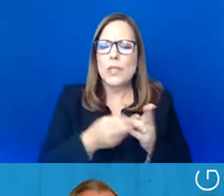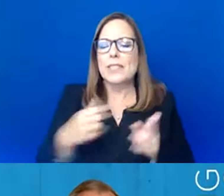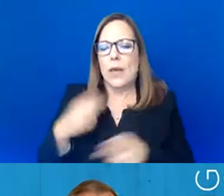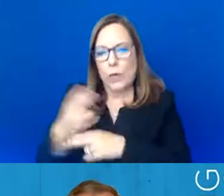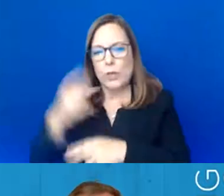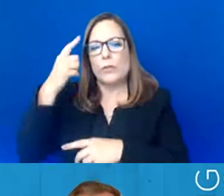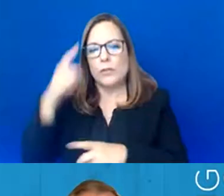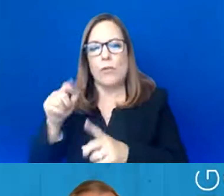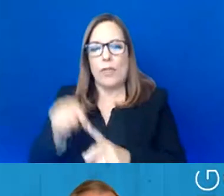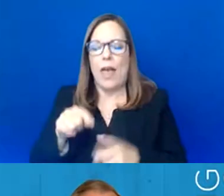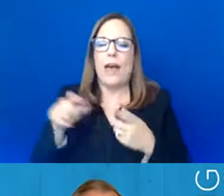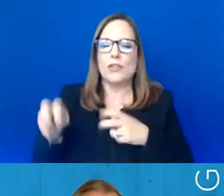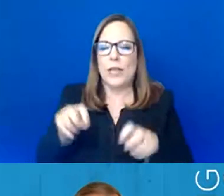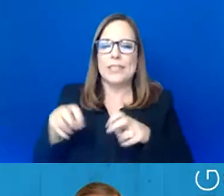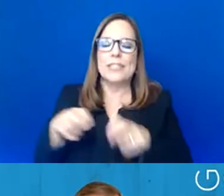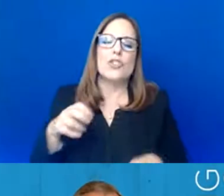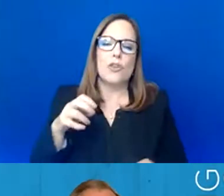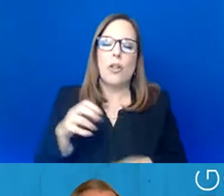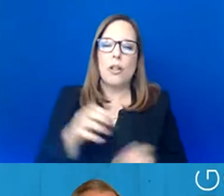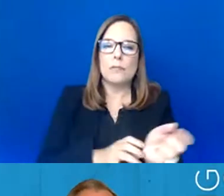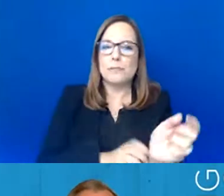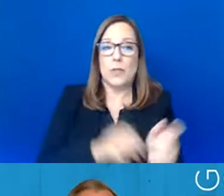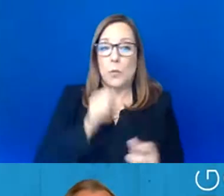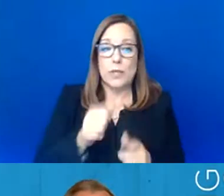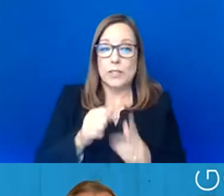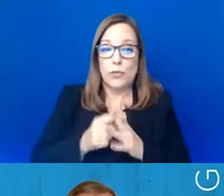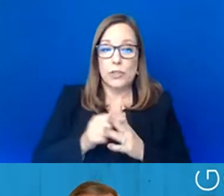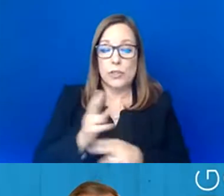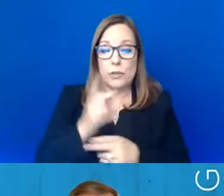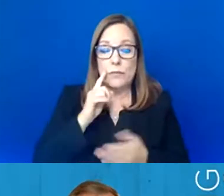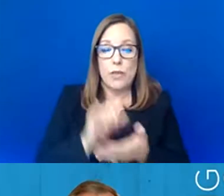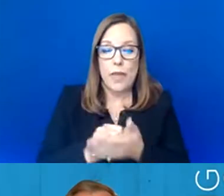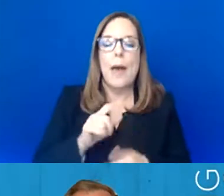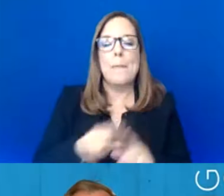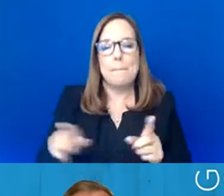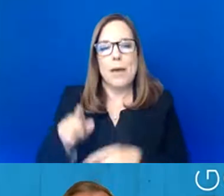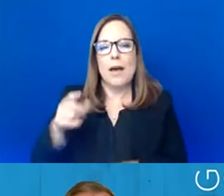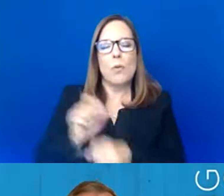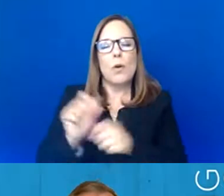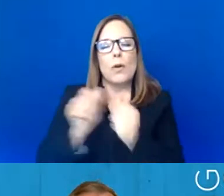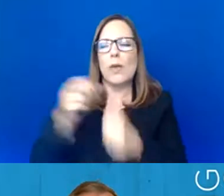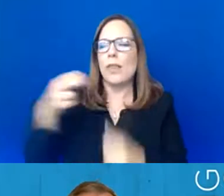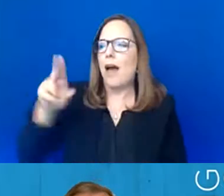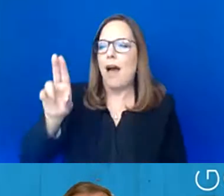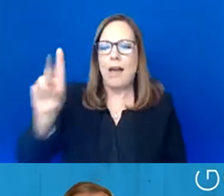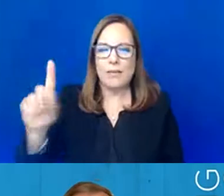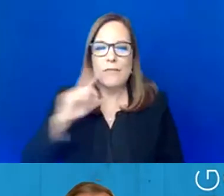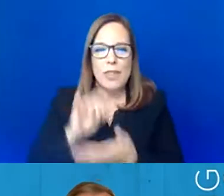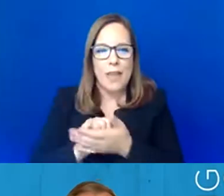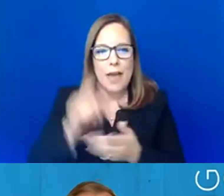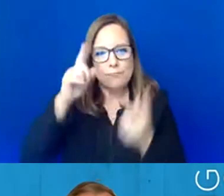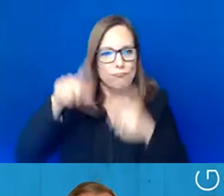intended to be for that purpose, but we worked with HUD and are using them for transitional housing. We work closely with 211 San